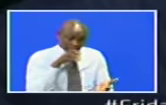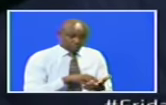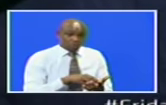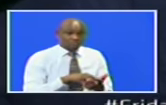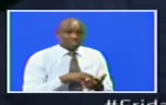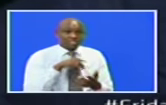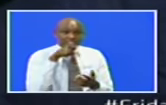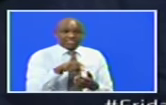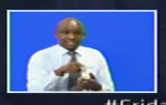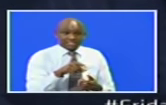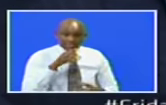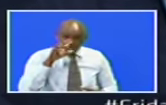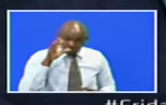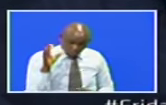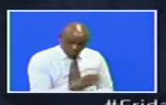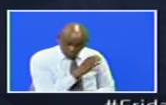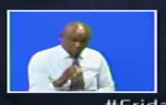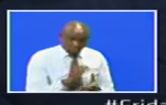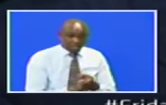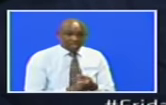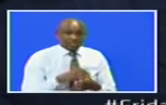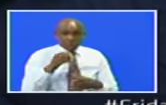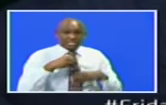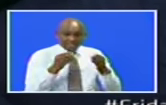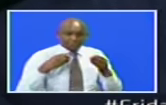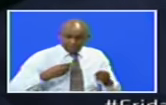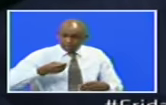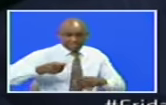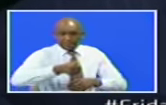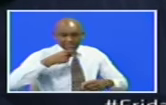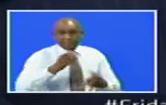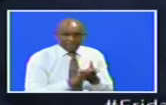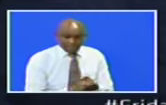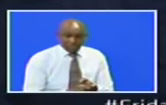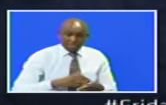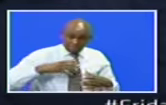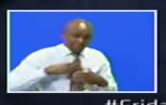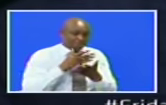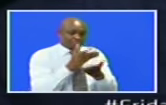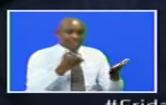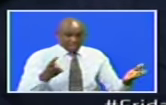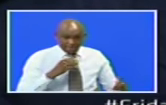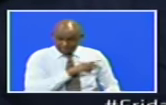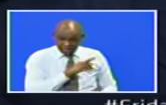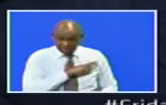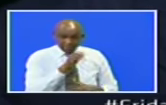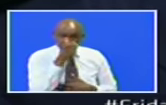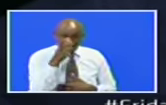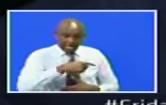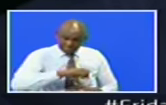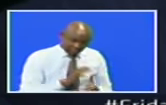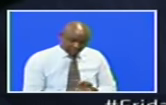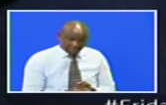been drinking, we have been giving people tips, people have been benefiting out of us.